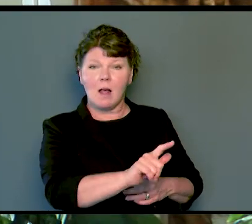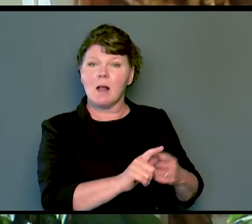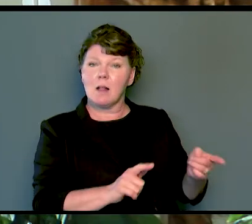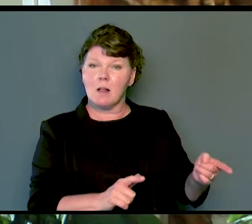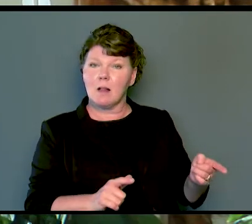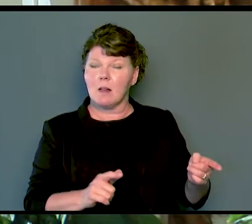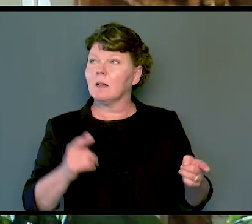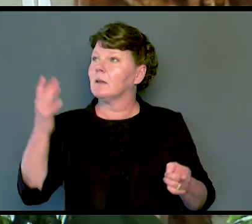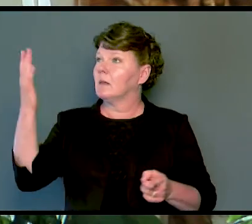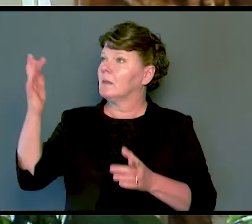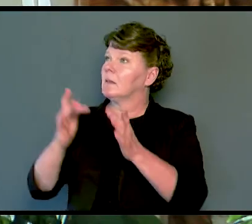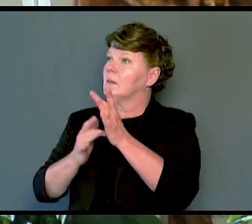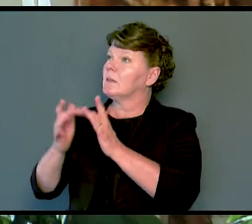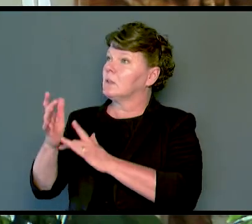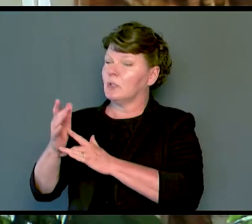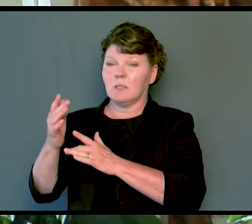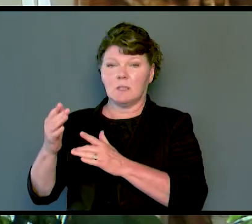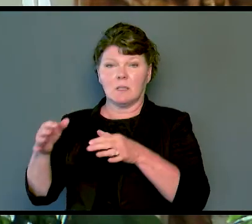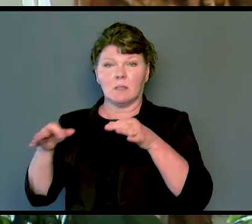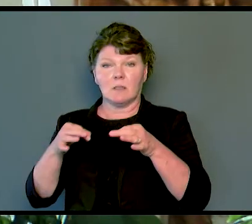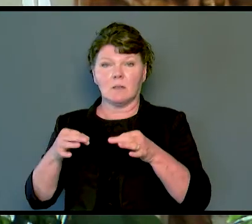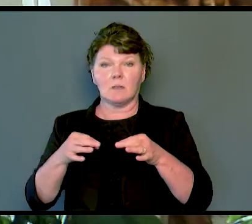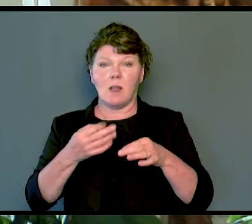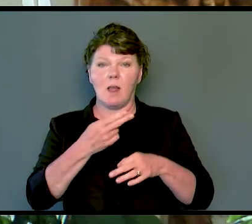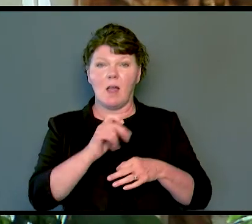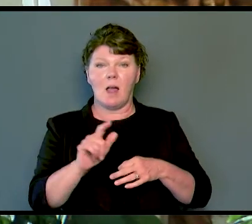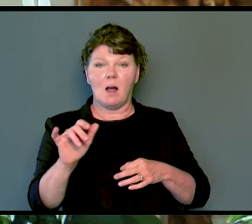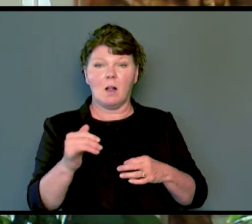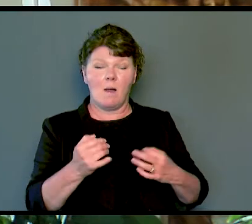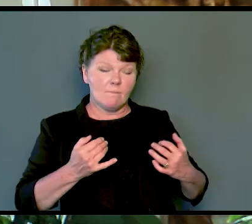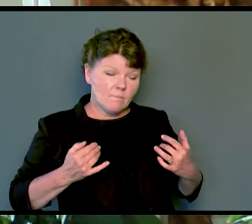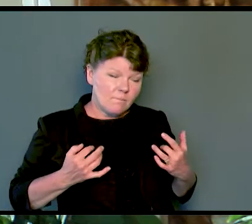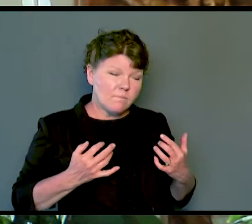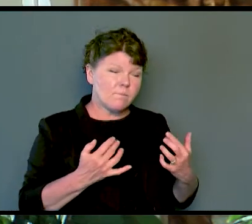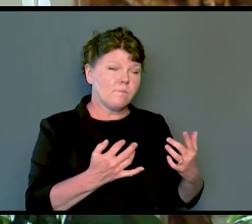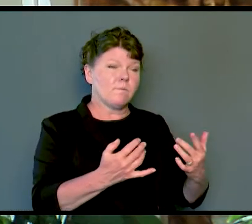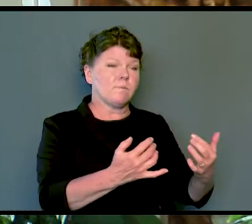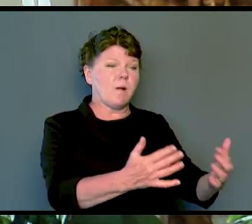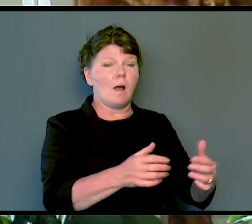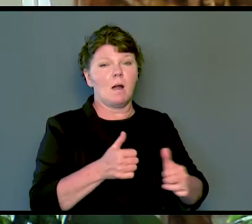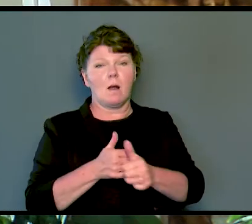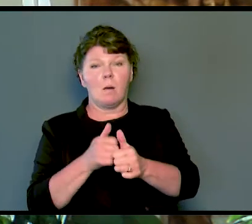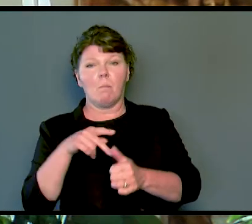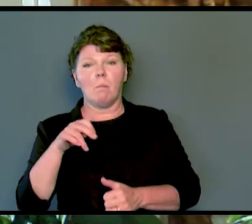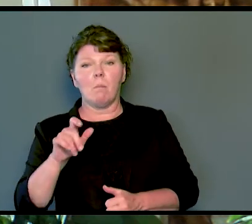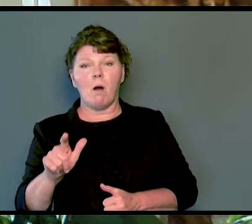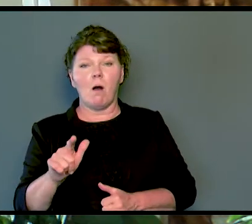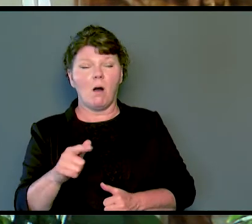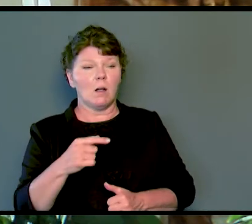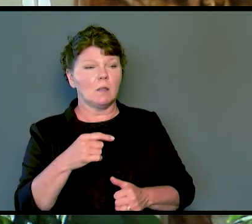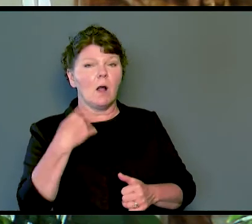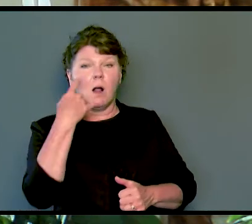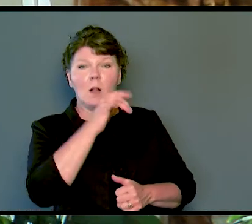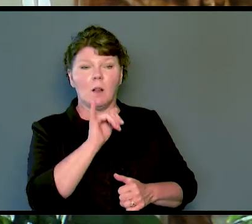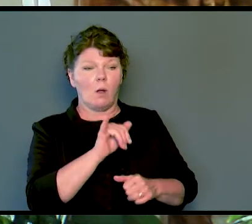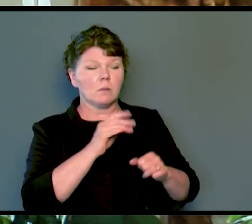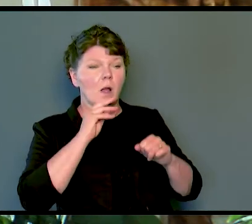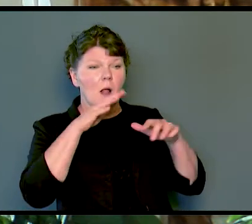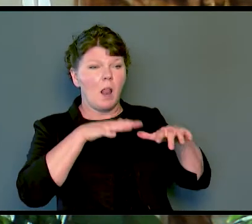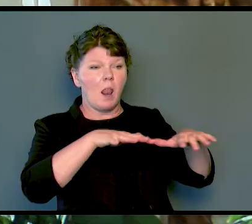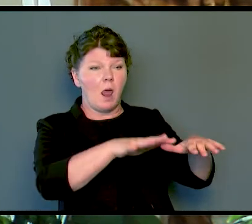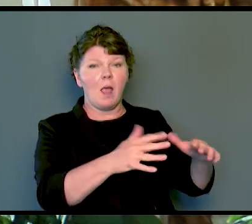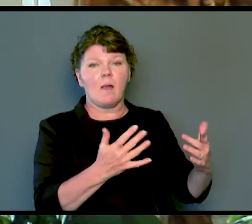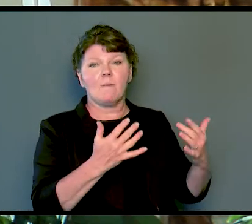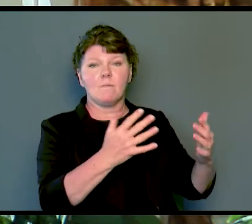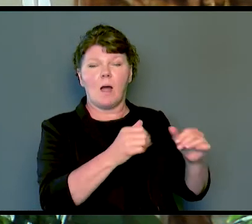forever. Jesus described hell as a furnace of fire. The Apostle John described hell as a lake of fire, and that